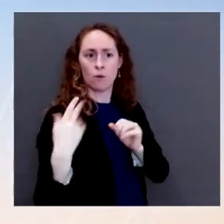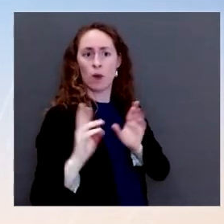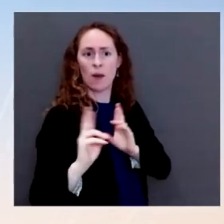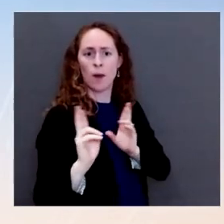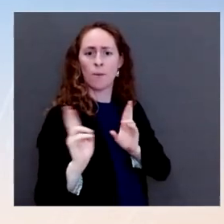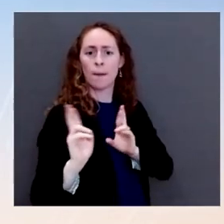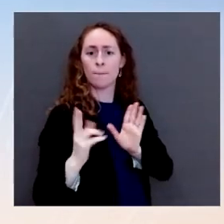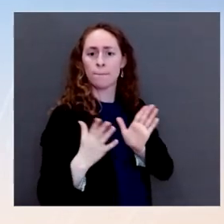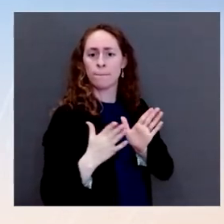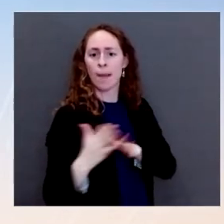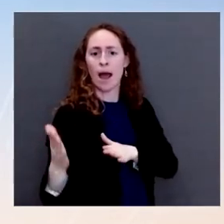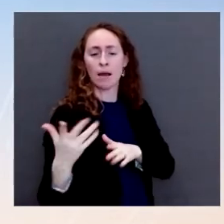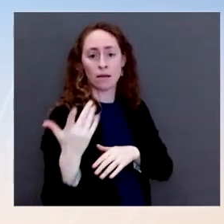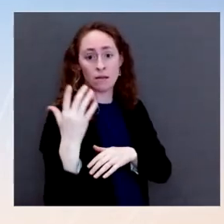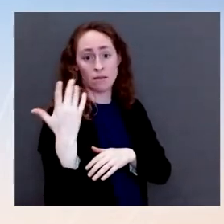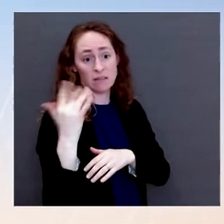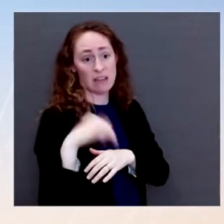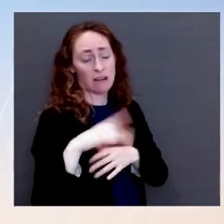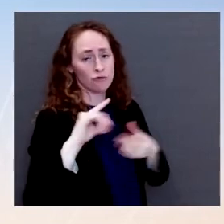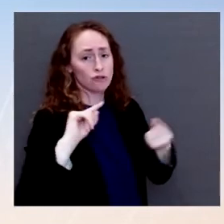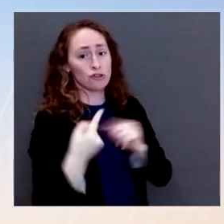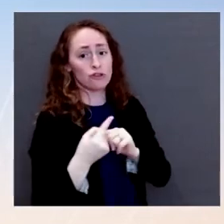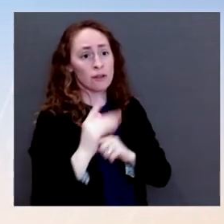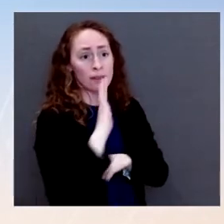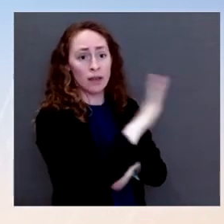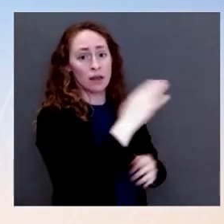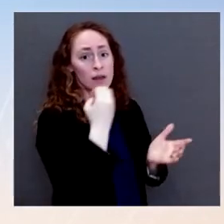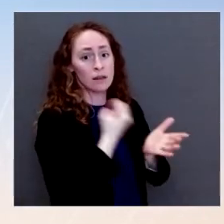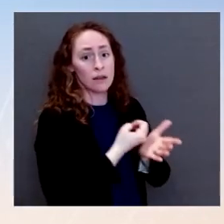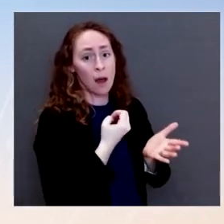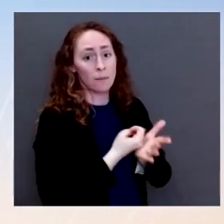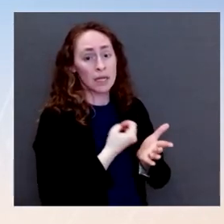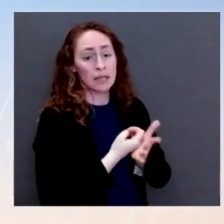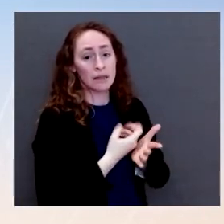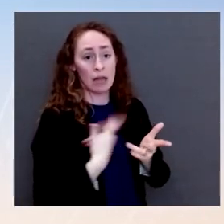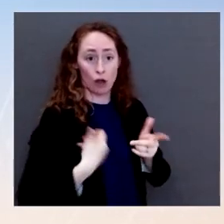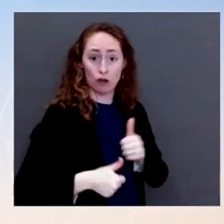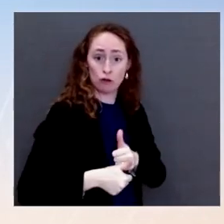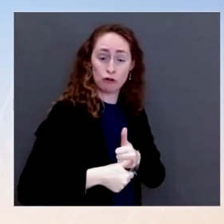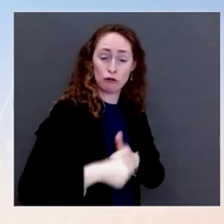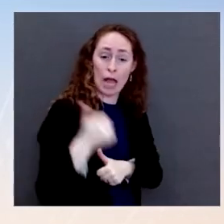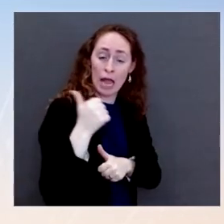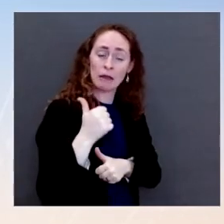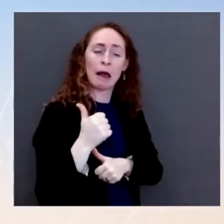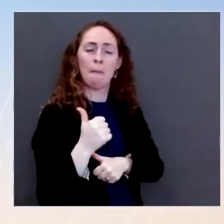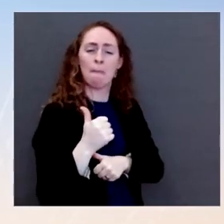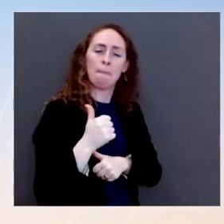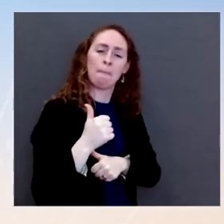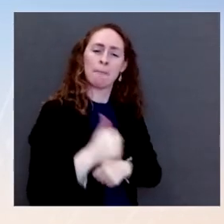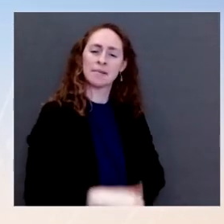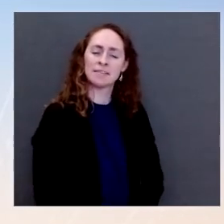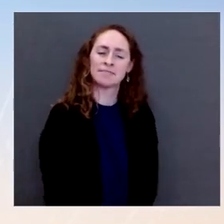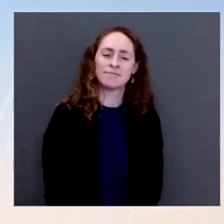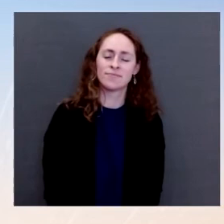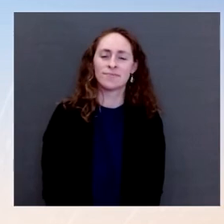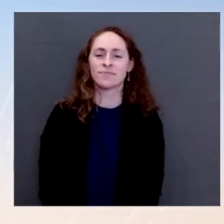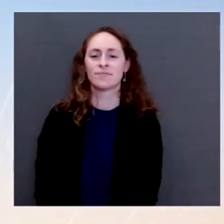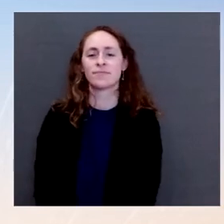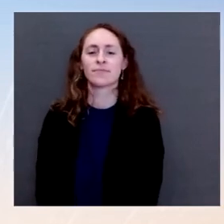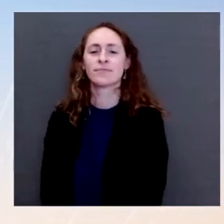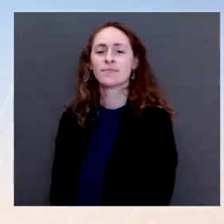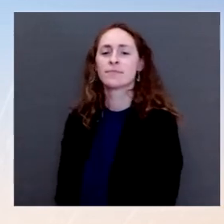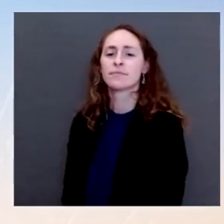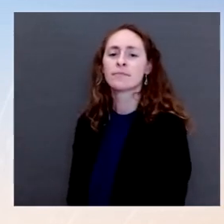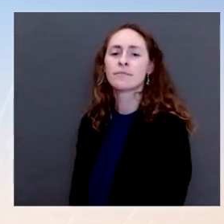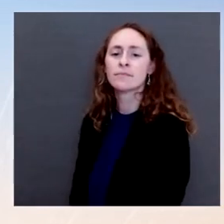want to call it. But that is something we've talked about publicly, and certainly the president would convey that as well. Is President Biden prepared to warn that